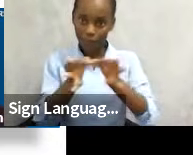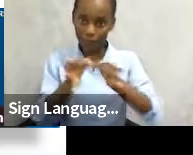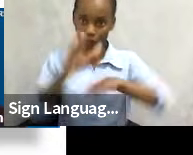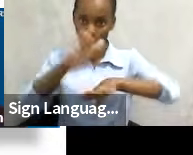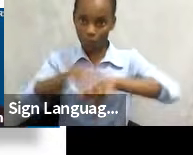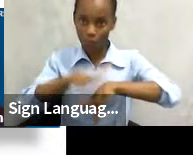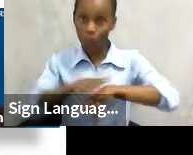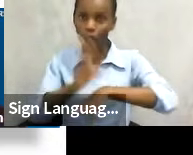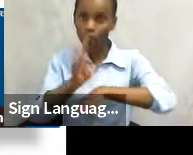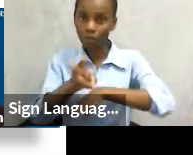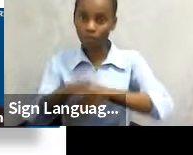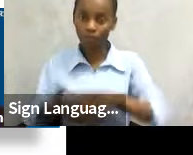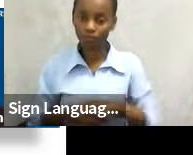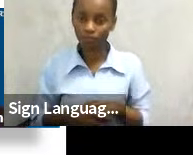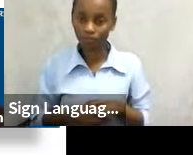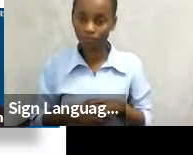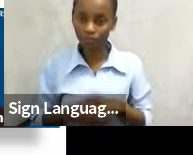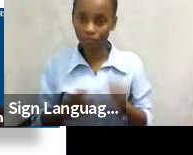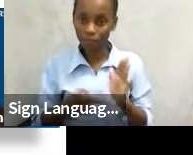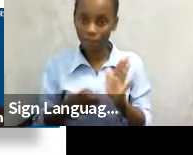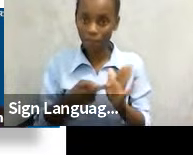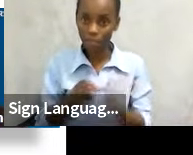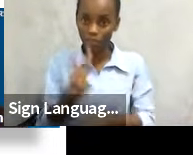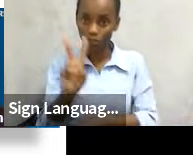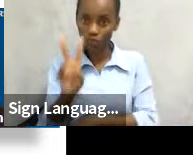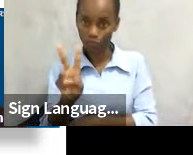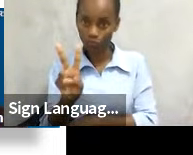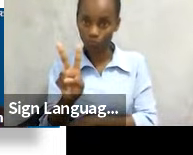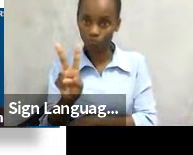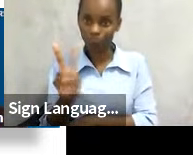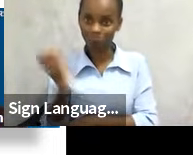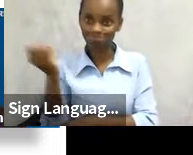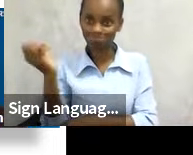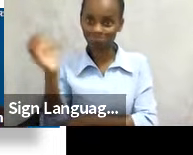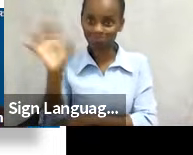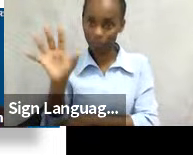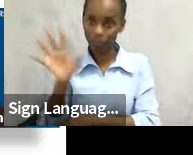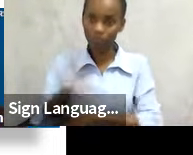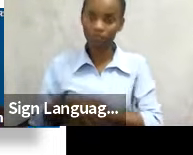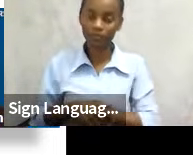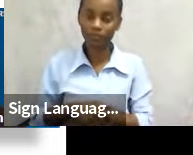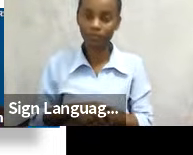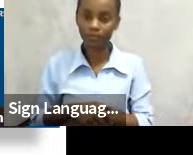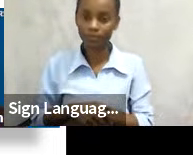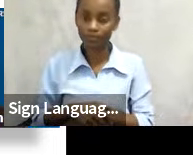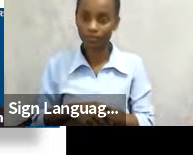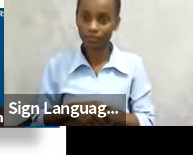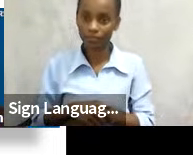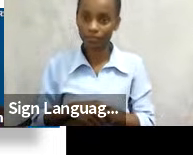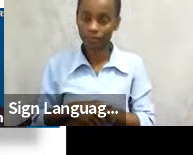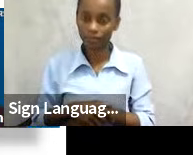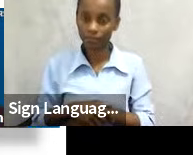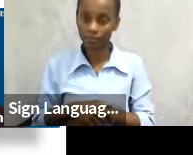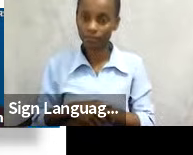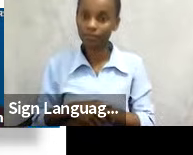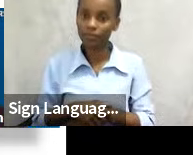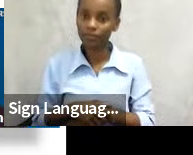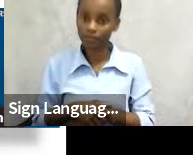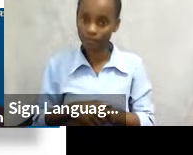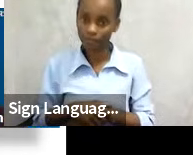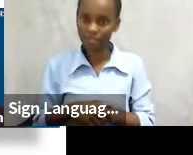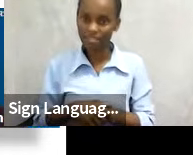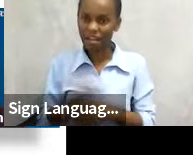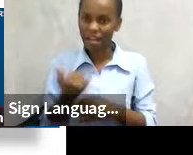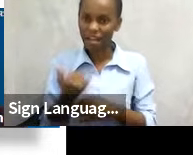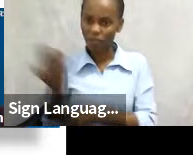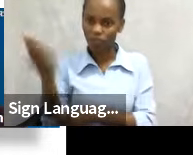page 2 of the notice of assessment, you will see it basically gives you a summary